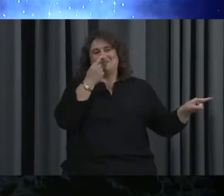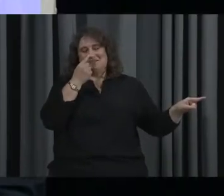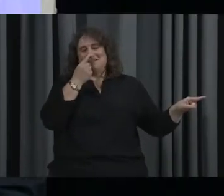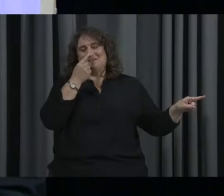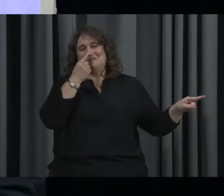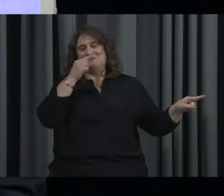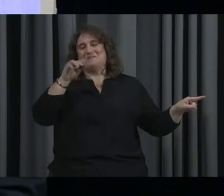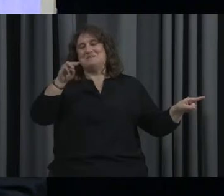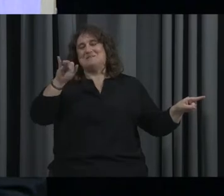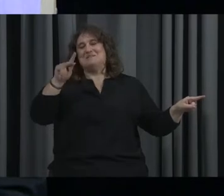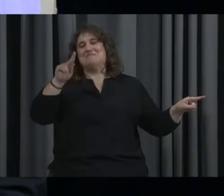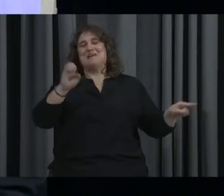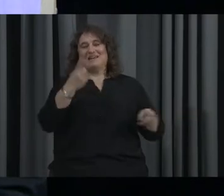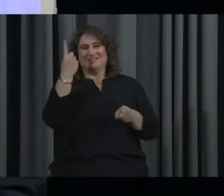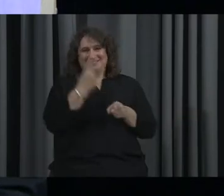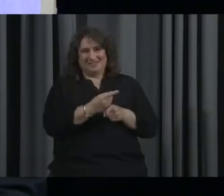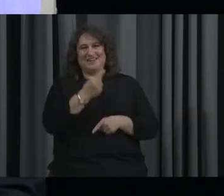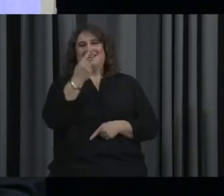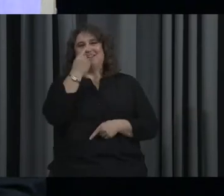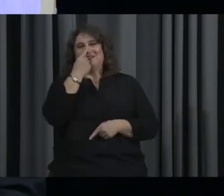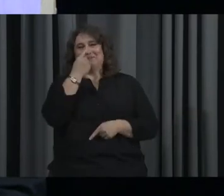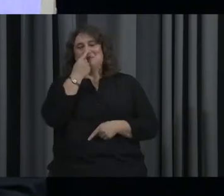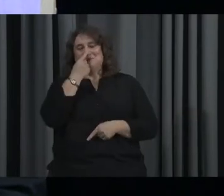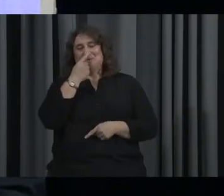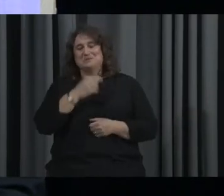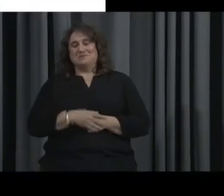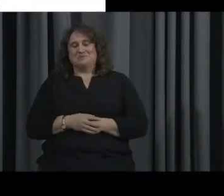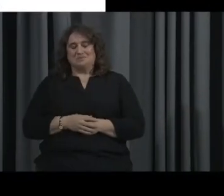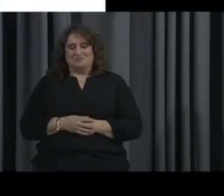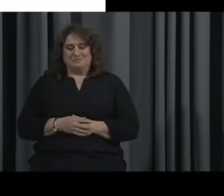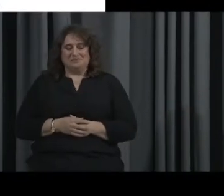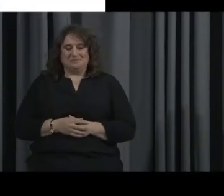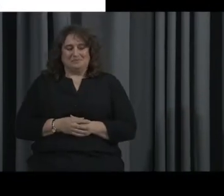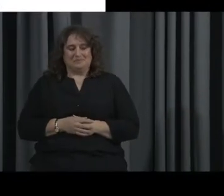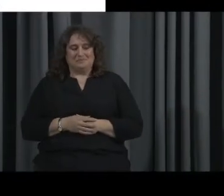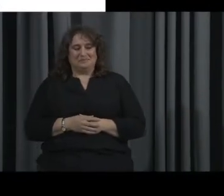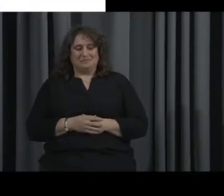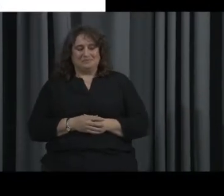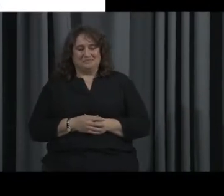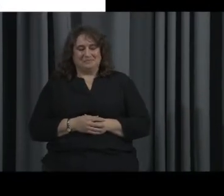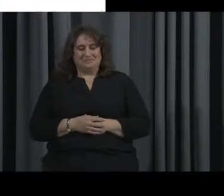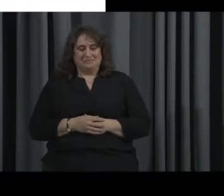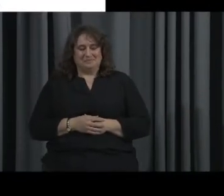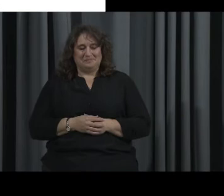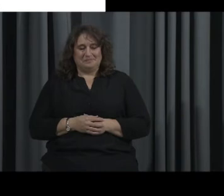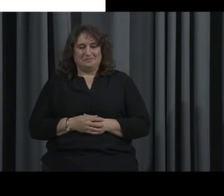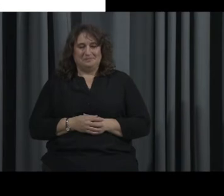Michael, I think that you got this trivia one correct. Great. All